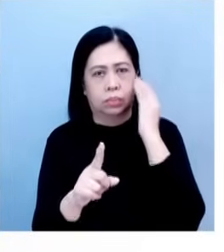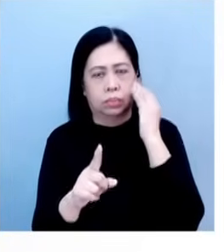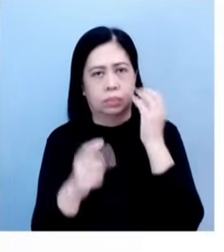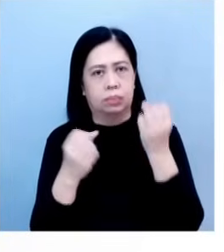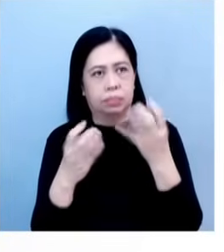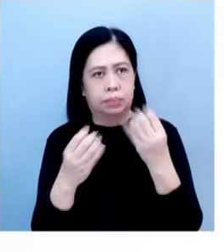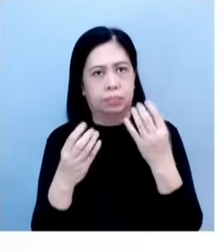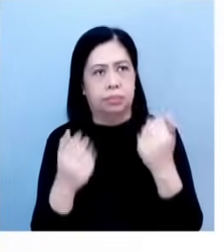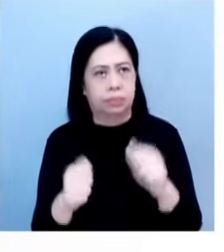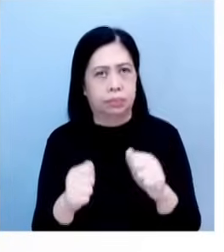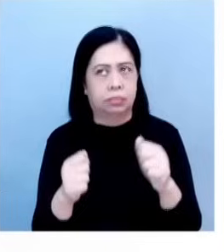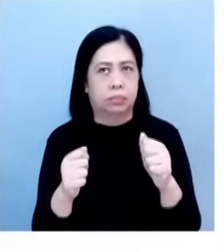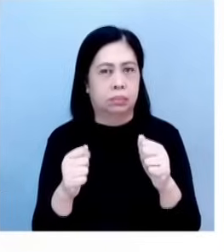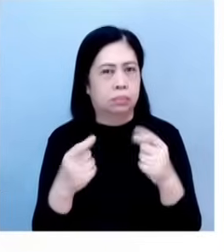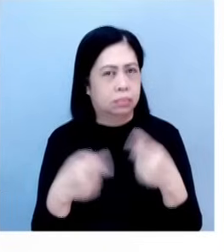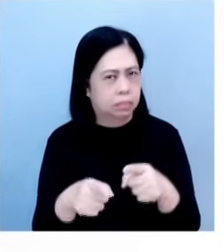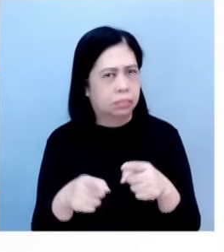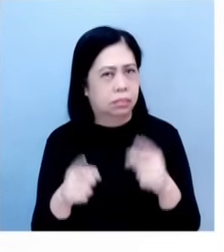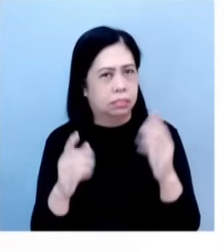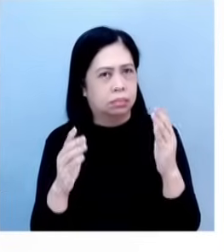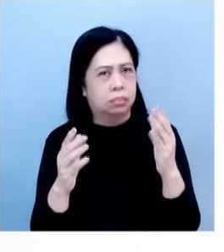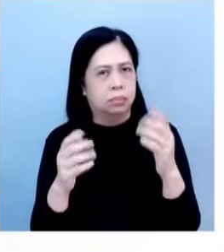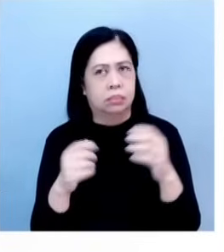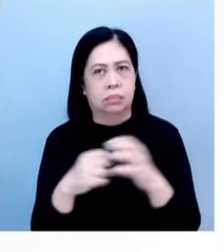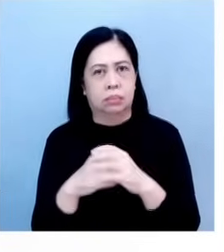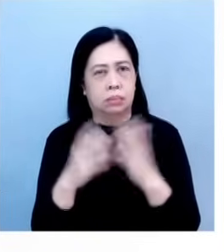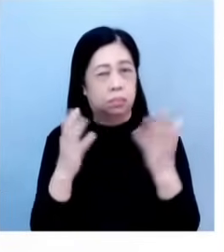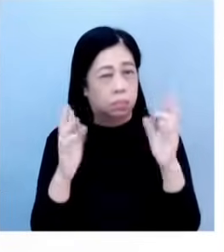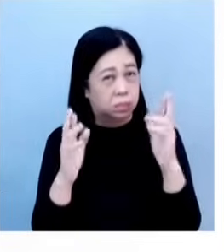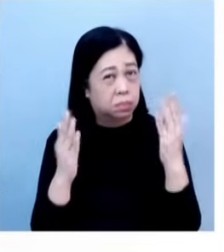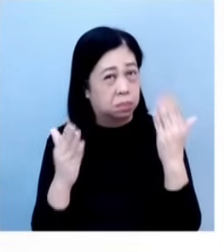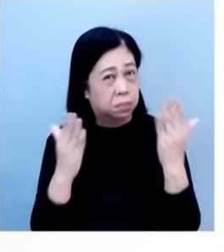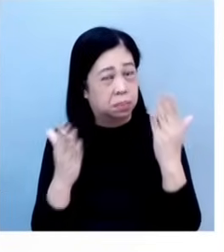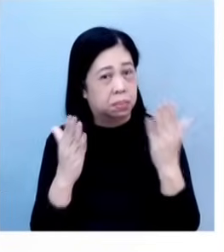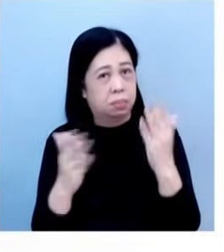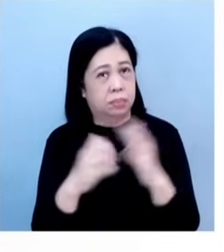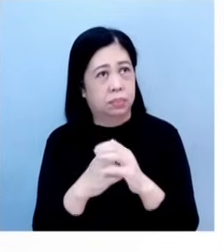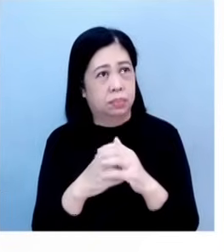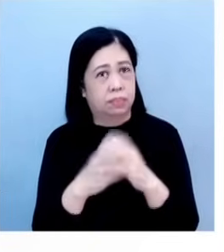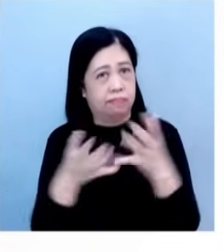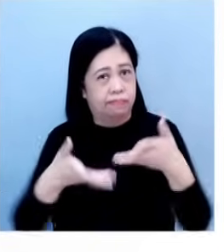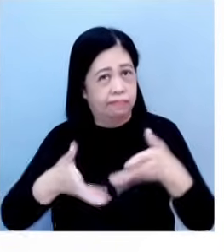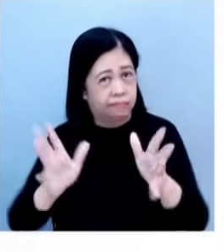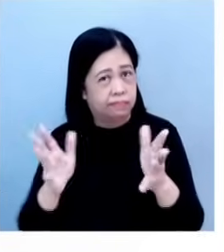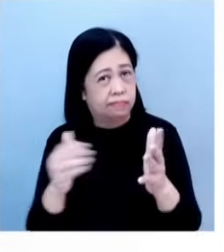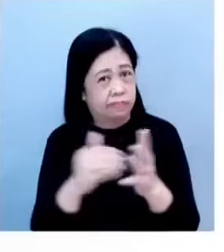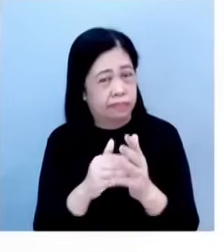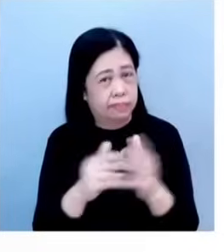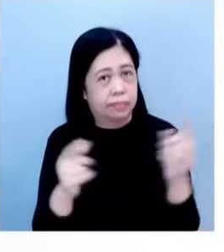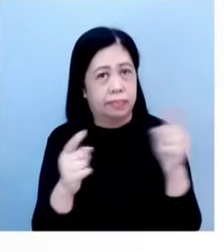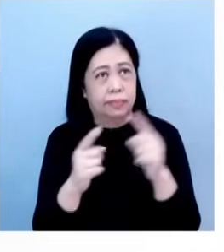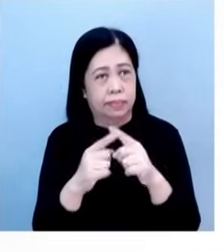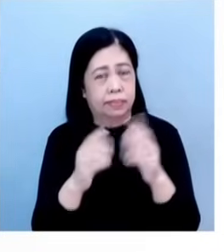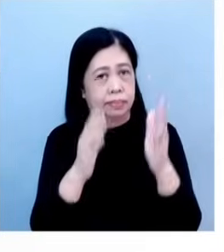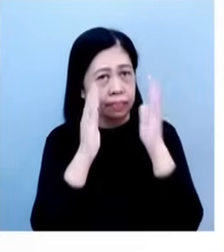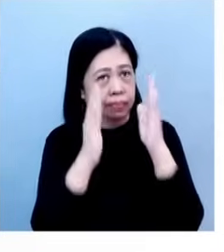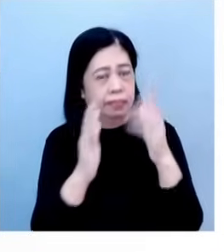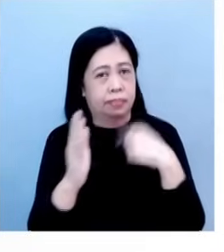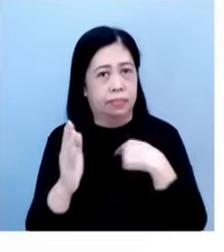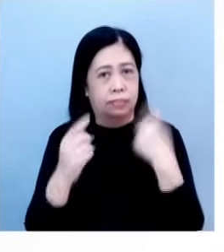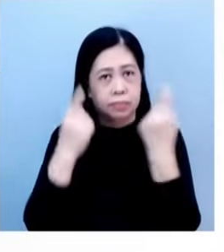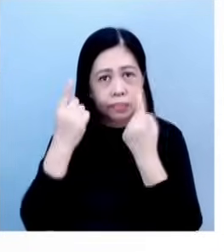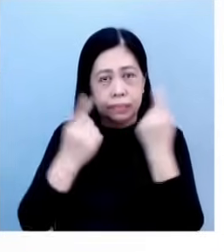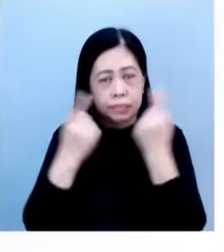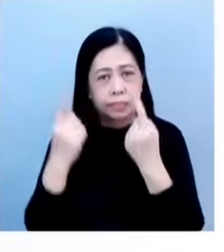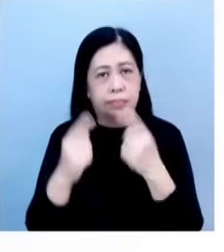pang pwedeng mangyari na baka sakali mapagbigyan tayo, pinggan pa rin po tayo, lalo na po ang